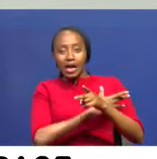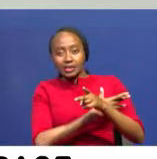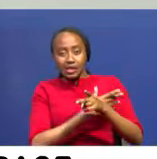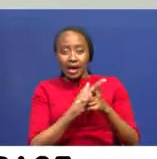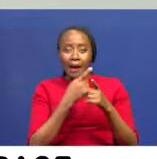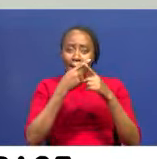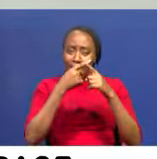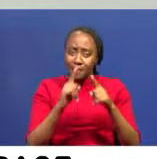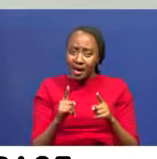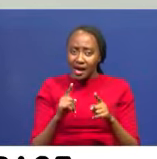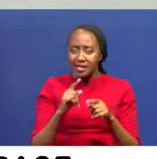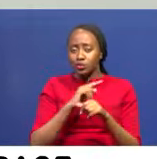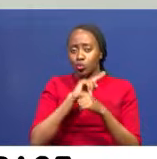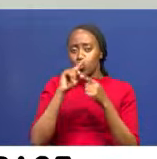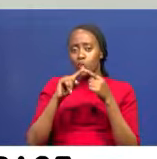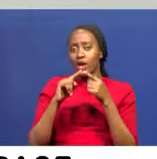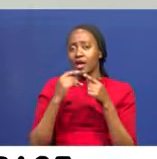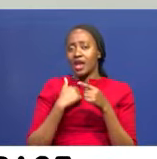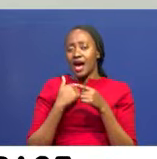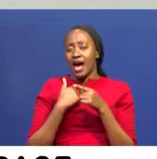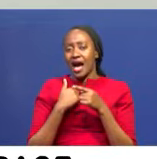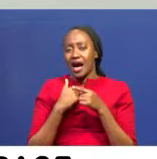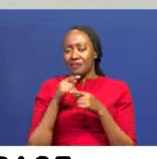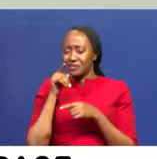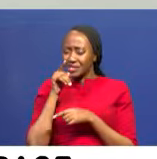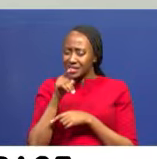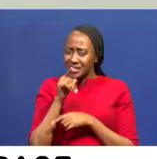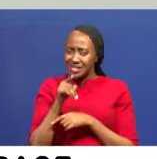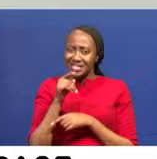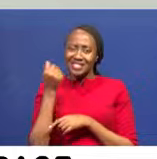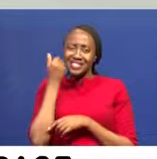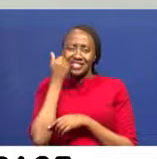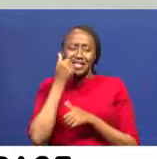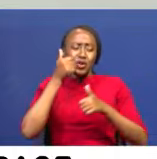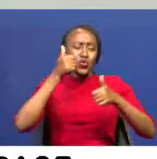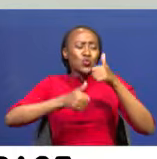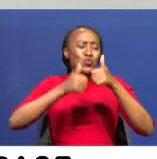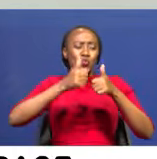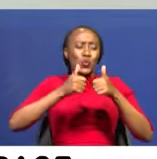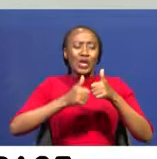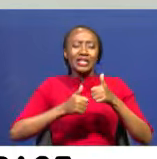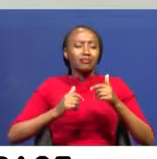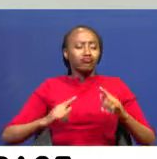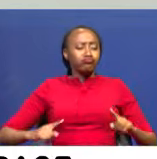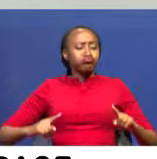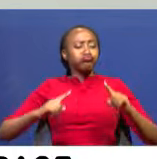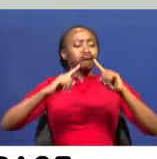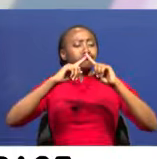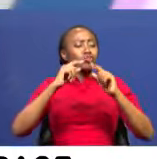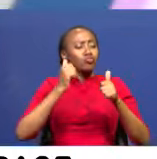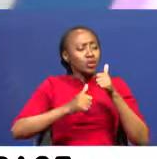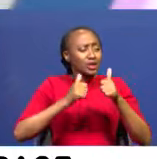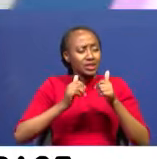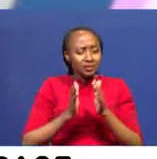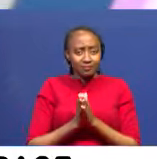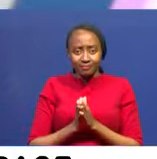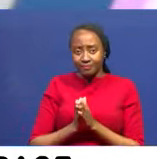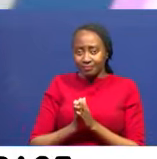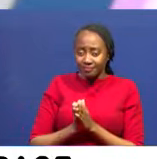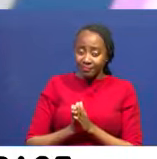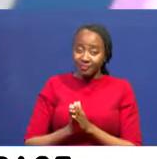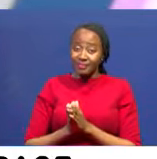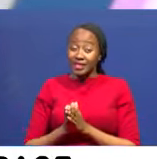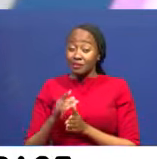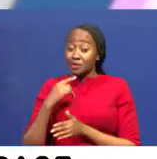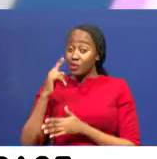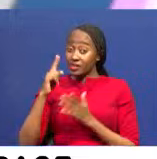terms of a disease that has overwhelmed your sector, what is it and how can it be addressed? By the way, I